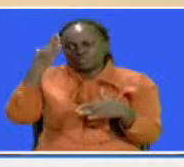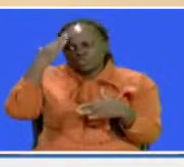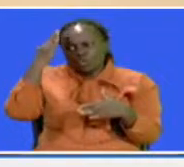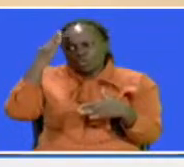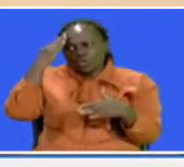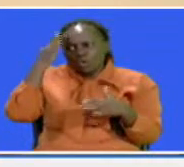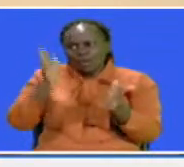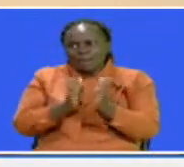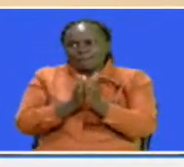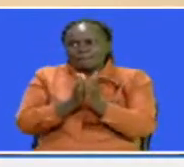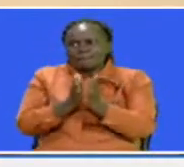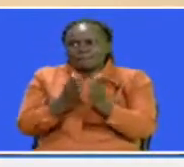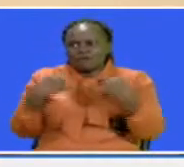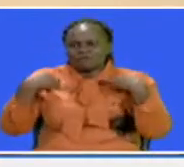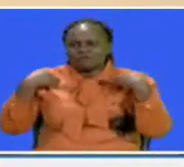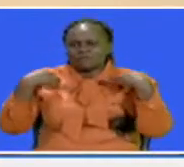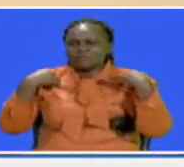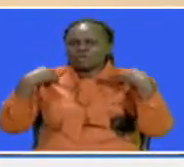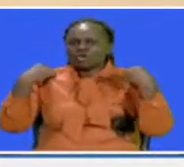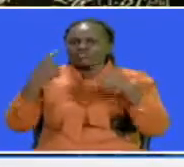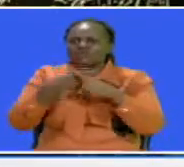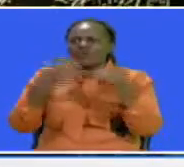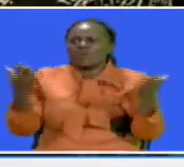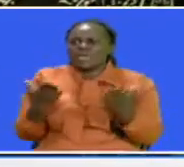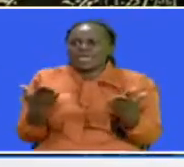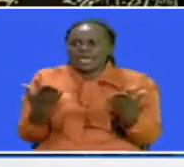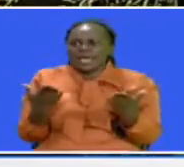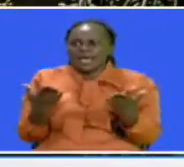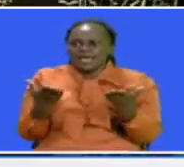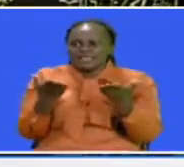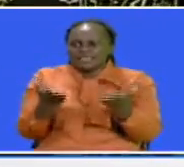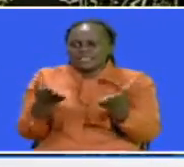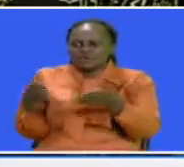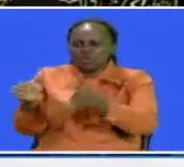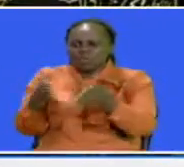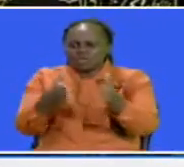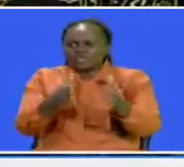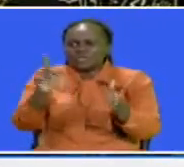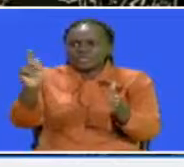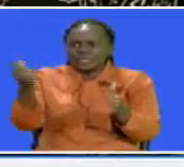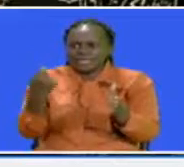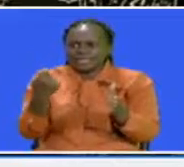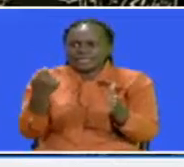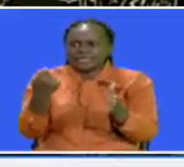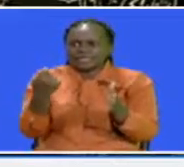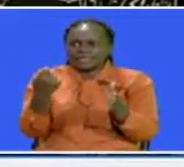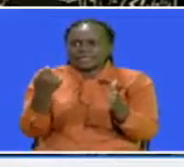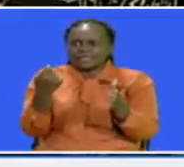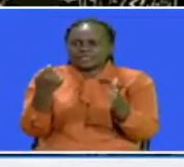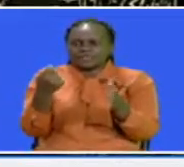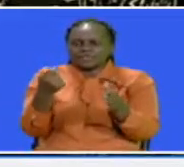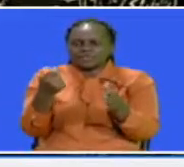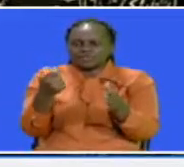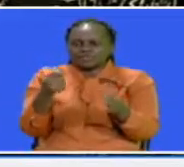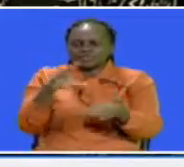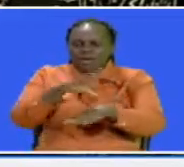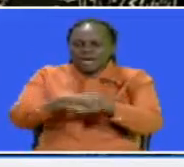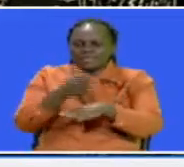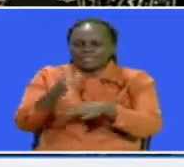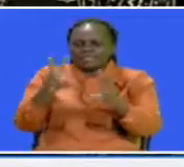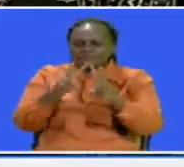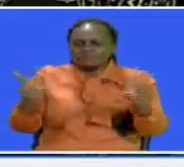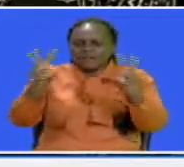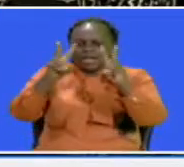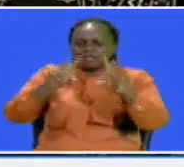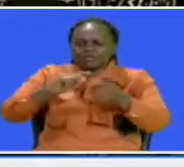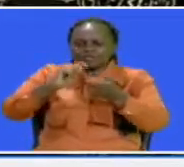their fabrics are coming from, and therefore with this then there's an opportunity for Kenya to tap into this global value chain. When